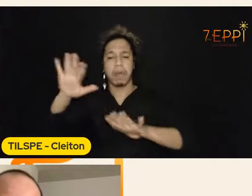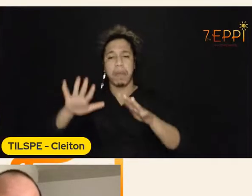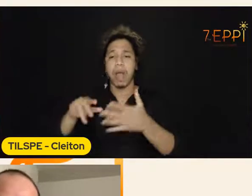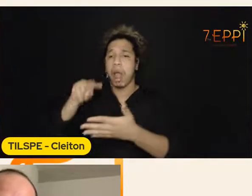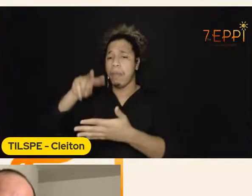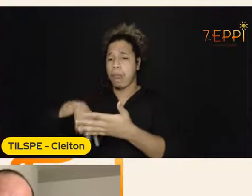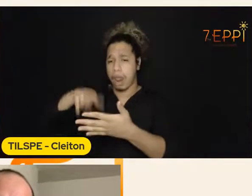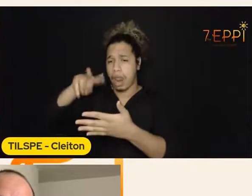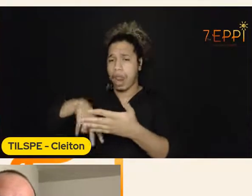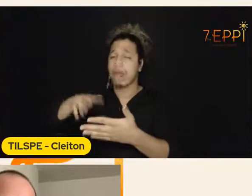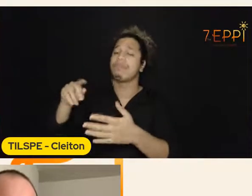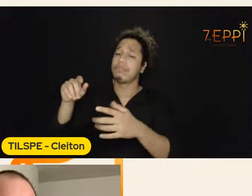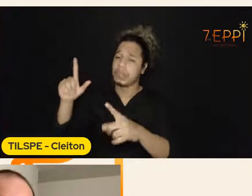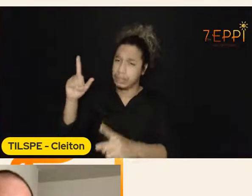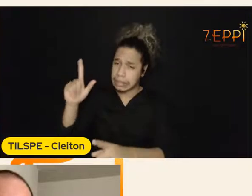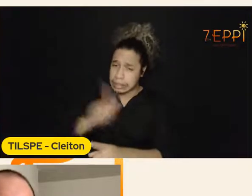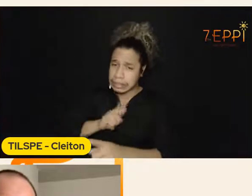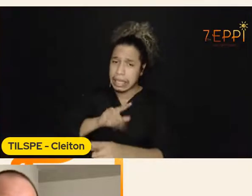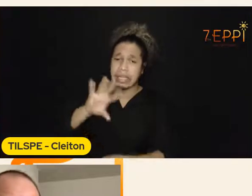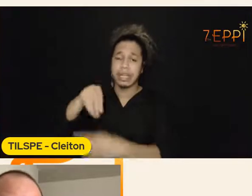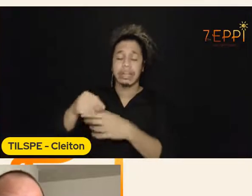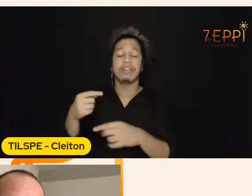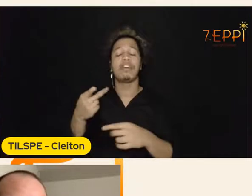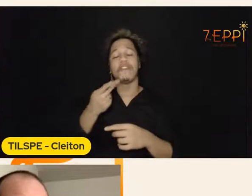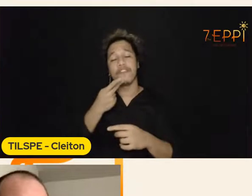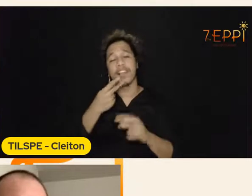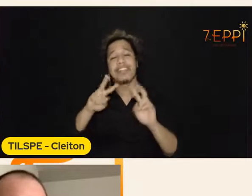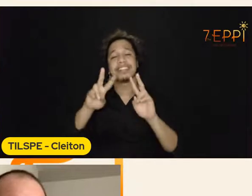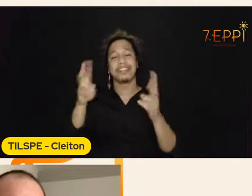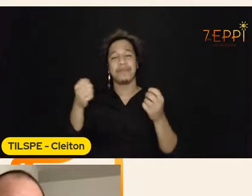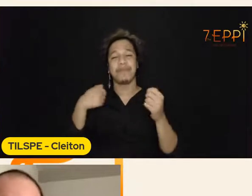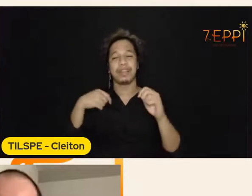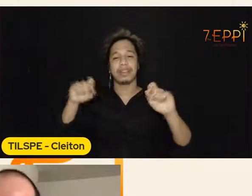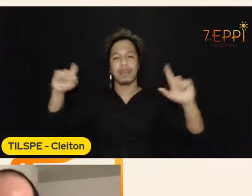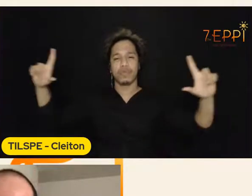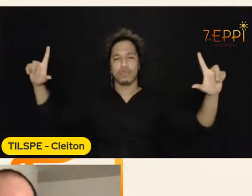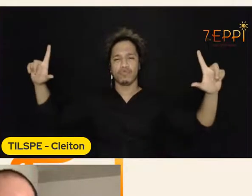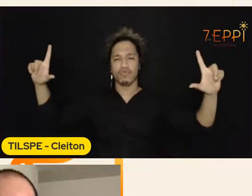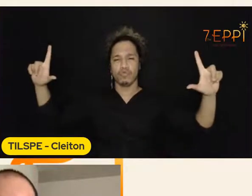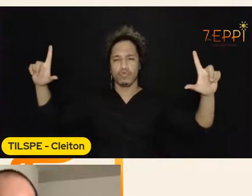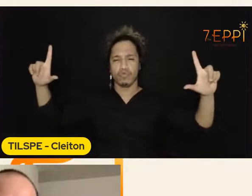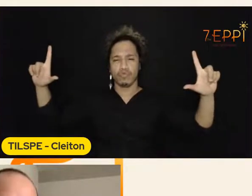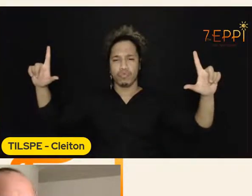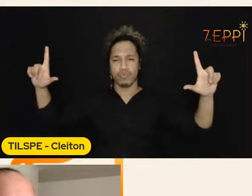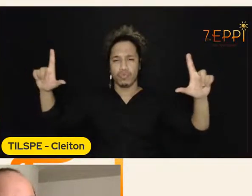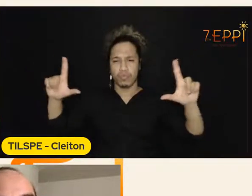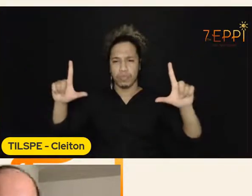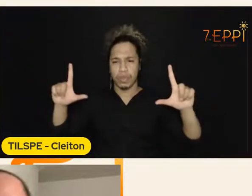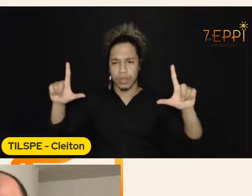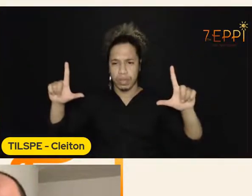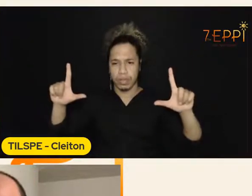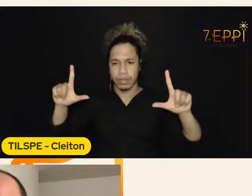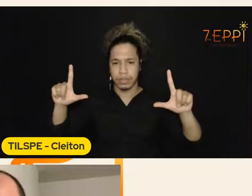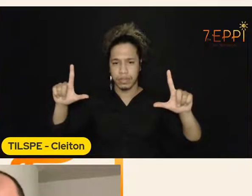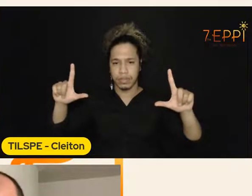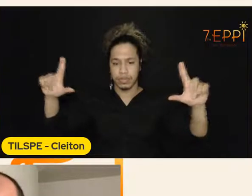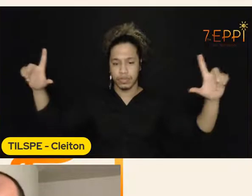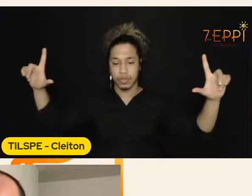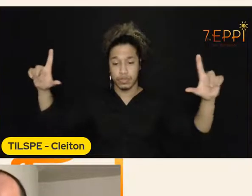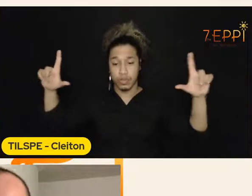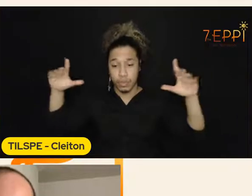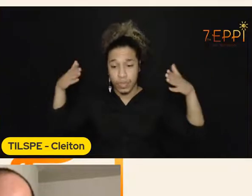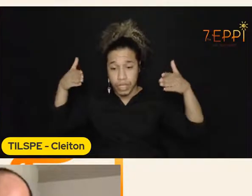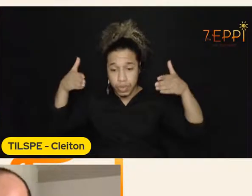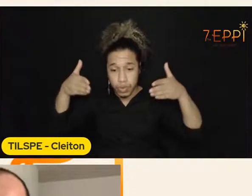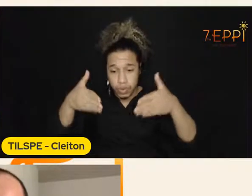this talk as Zooming In, because I came across these resources zooming in with my students